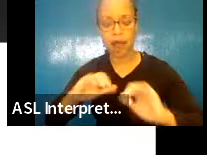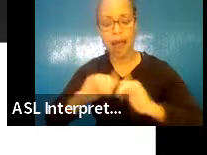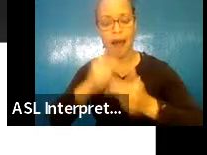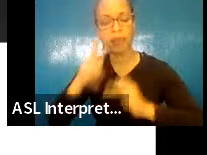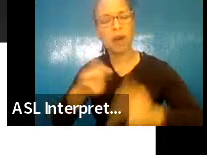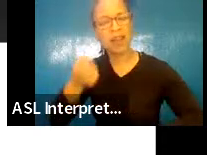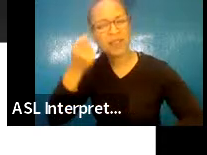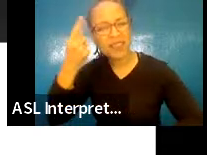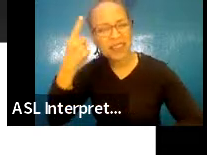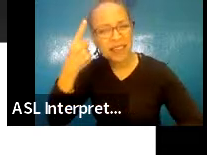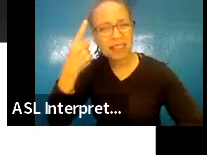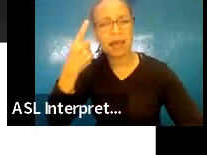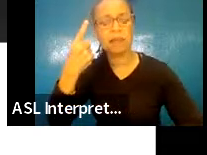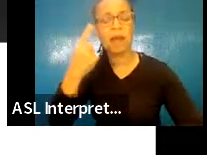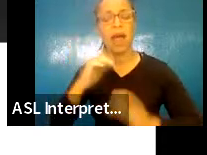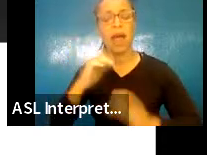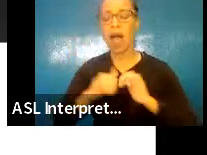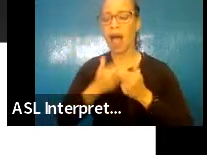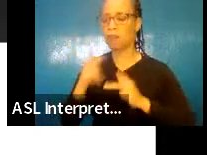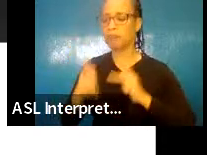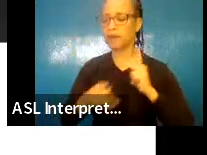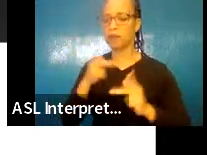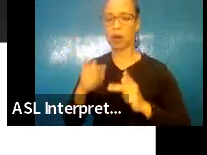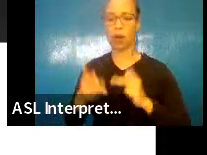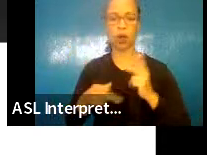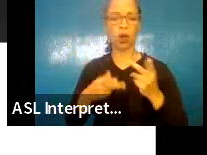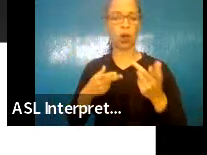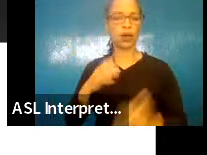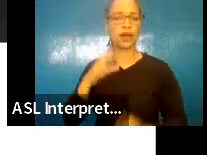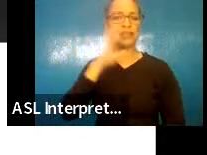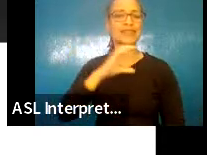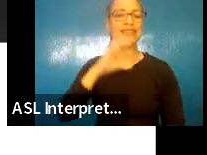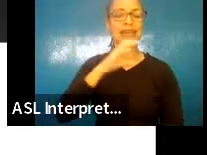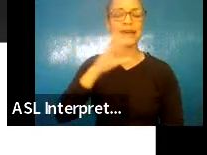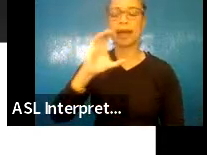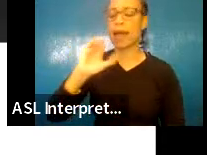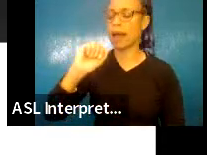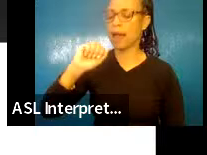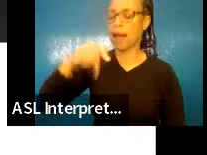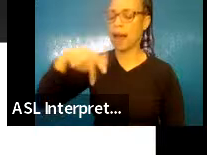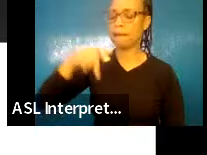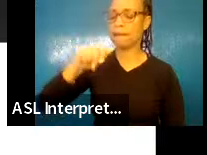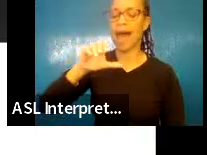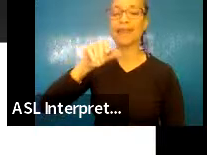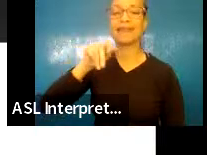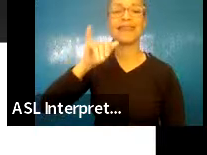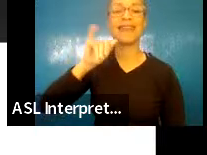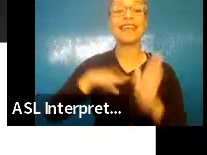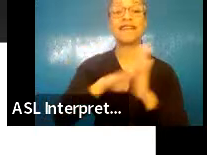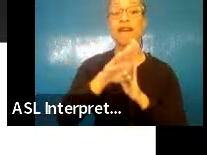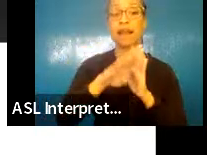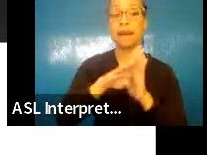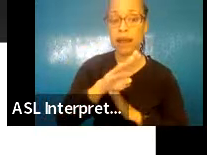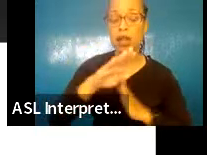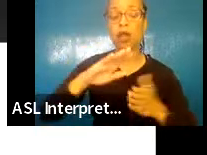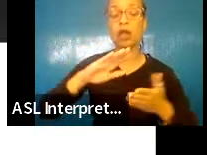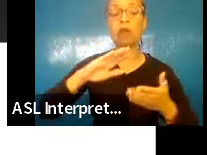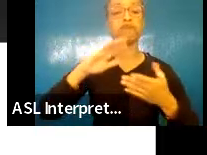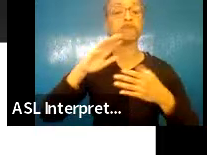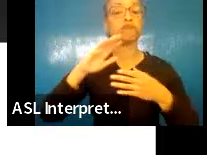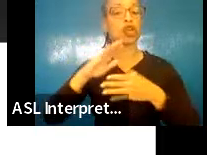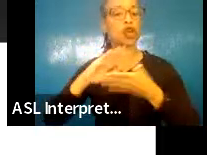community, how people see capacity development, how community partners see outreach